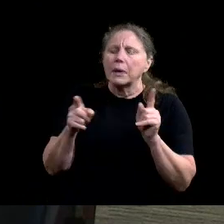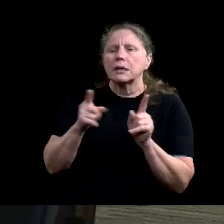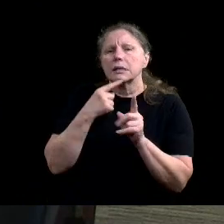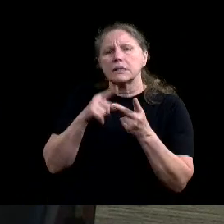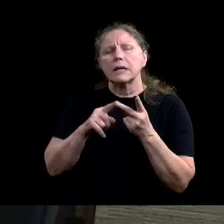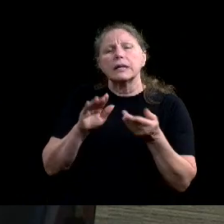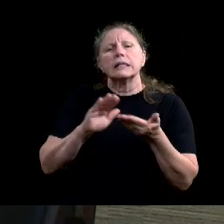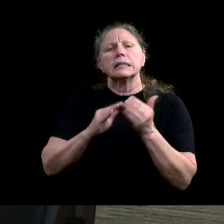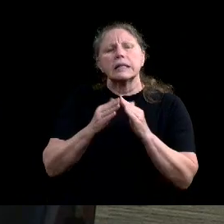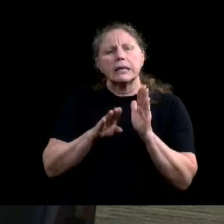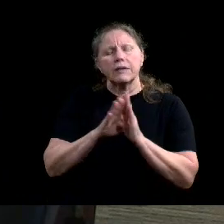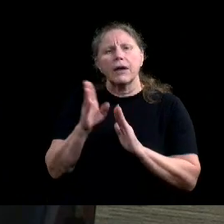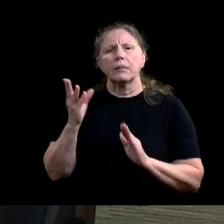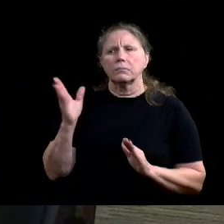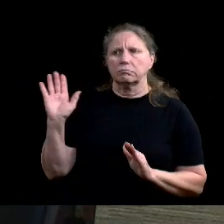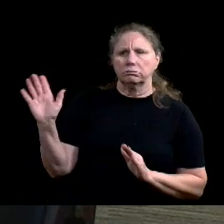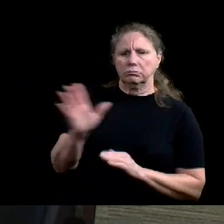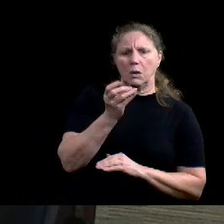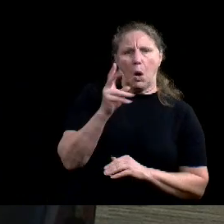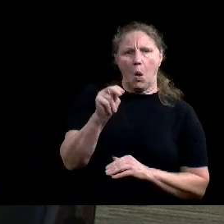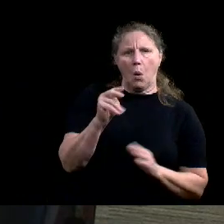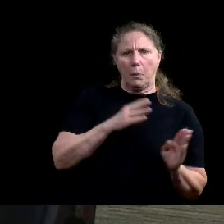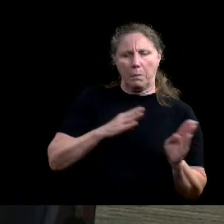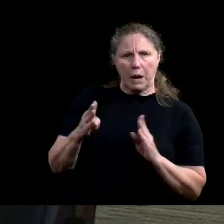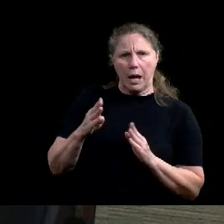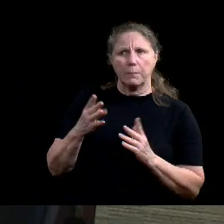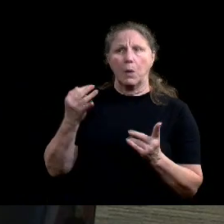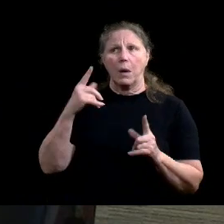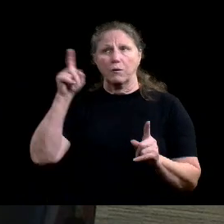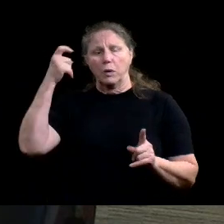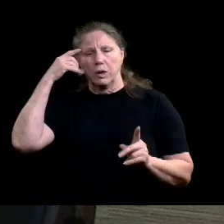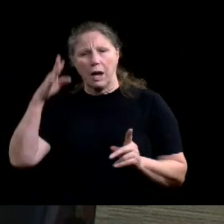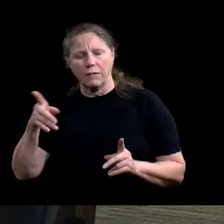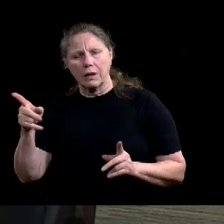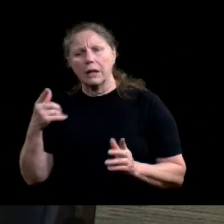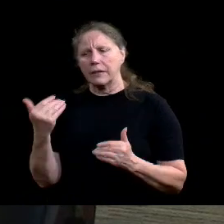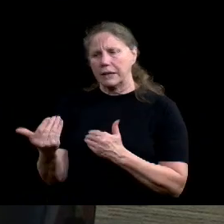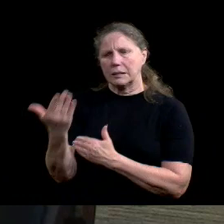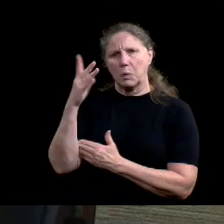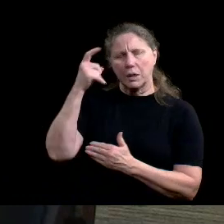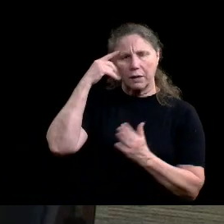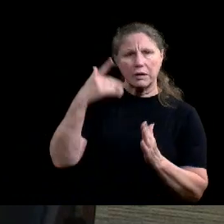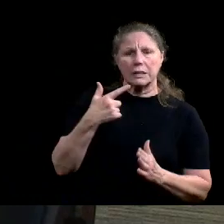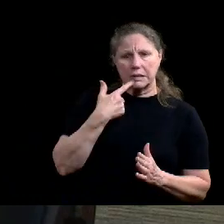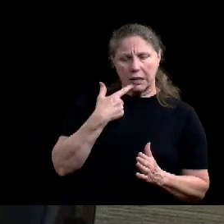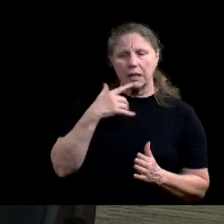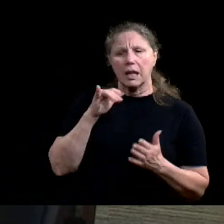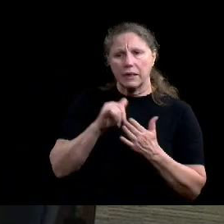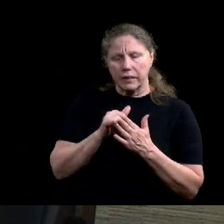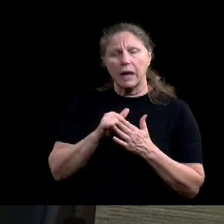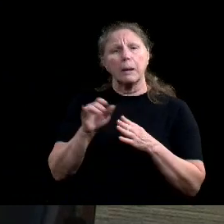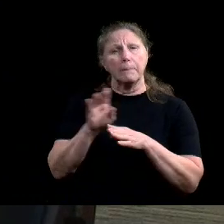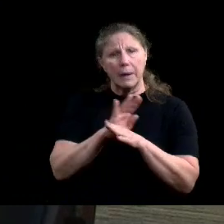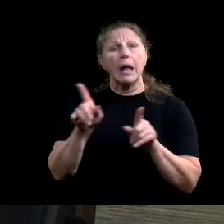to wait for the governor. This morning, the governor said in an interview that businesses such as those, along with movie theaters and restaurants, will be among the